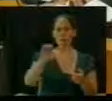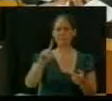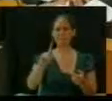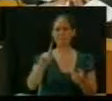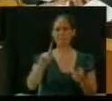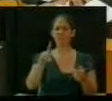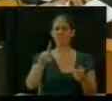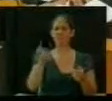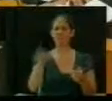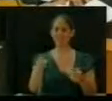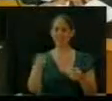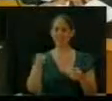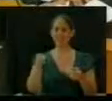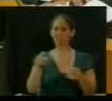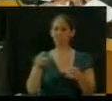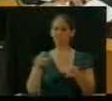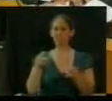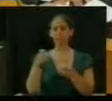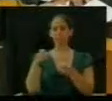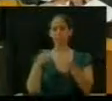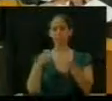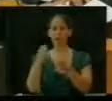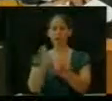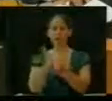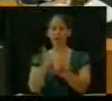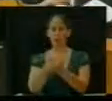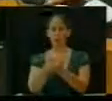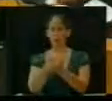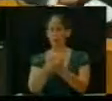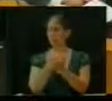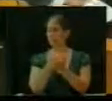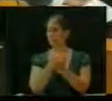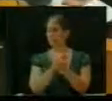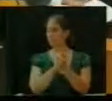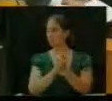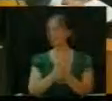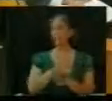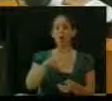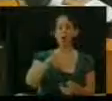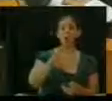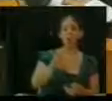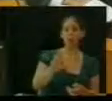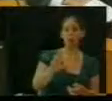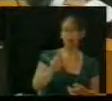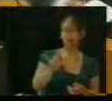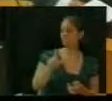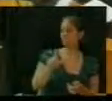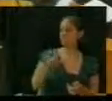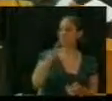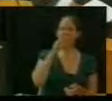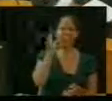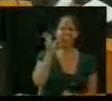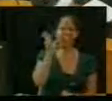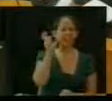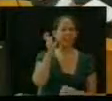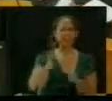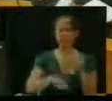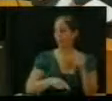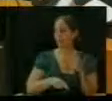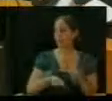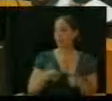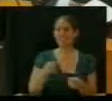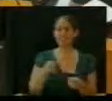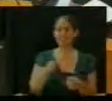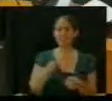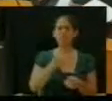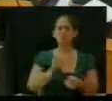me, and I've told him several... Paul, will you pull that mic close to you? I can't even hear you. I've told him several times that we need to